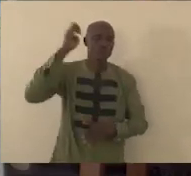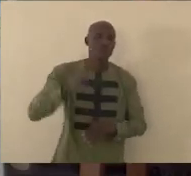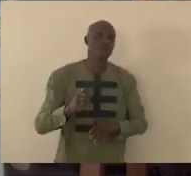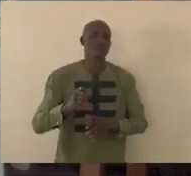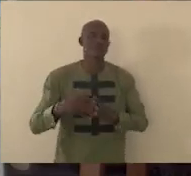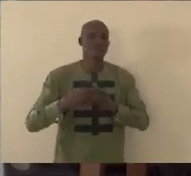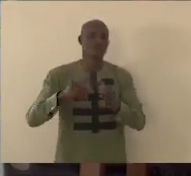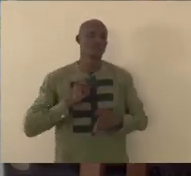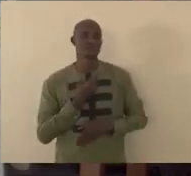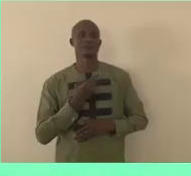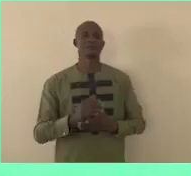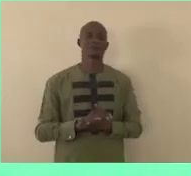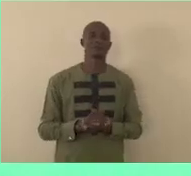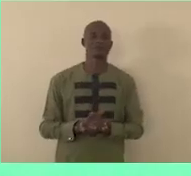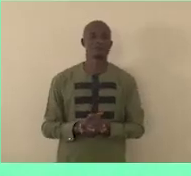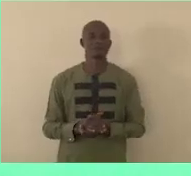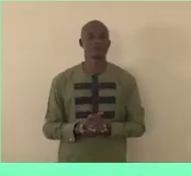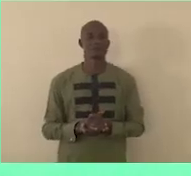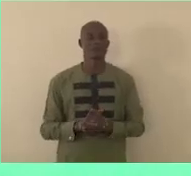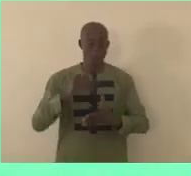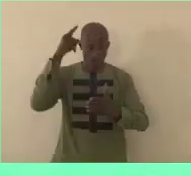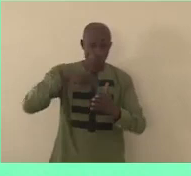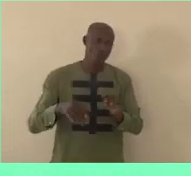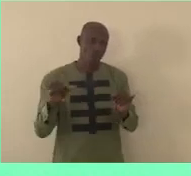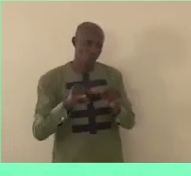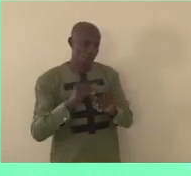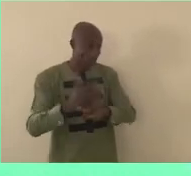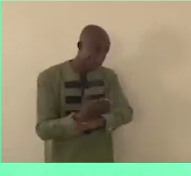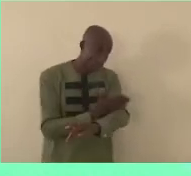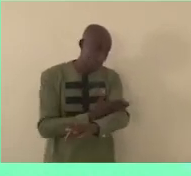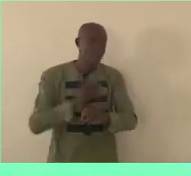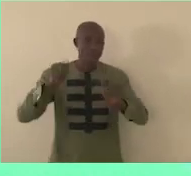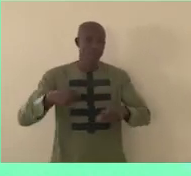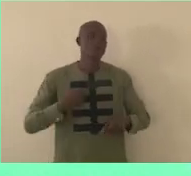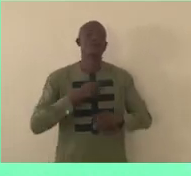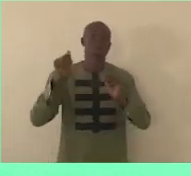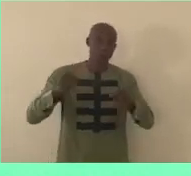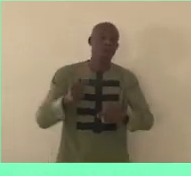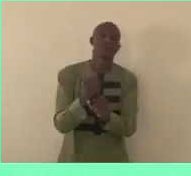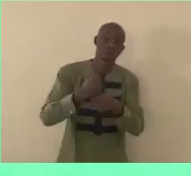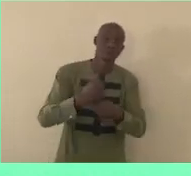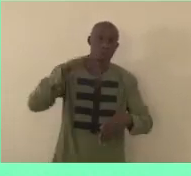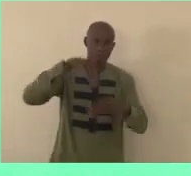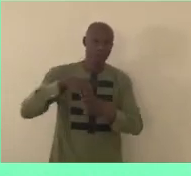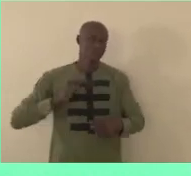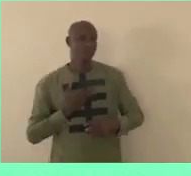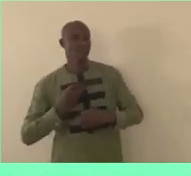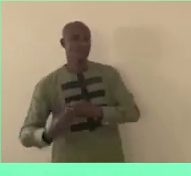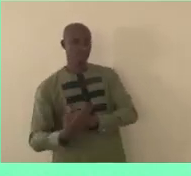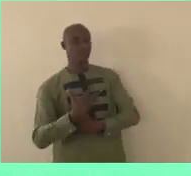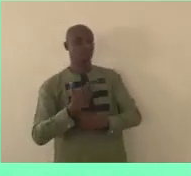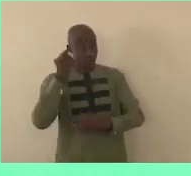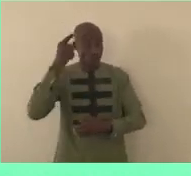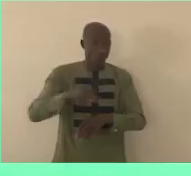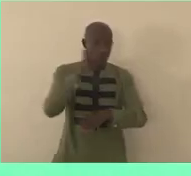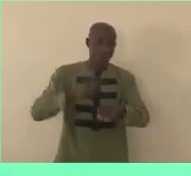criminals superintending the affairs of our nation? What measure of progress can we possibly make in our aspirations